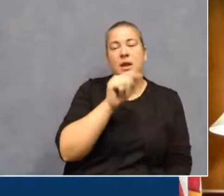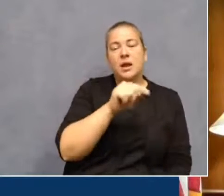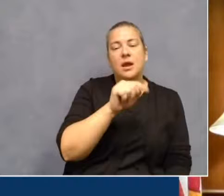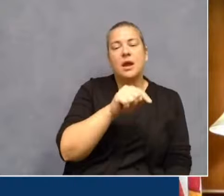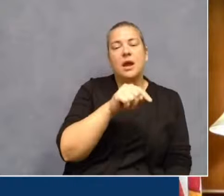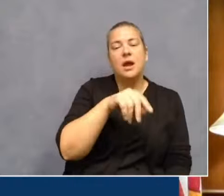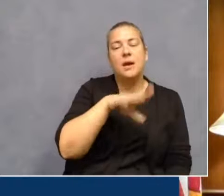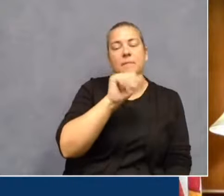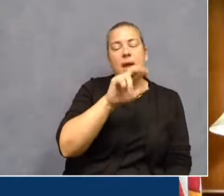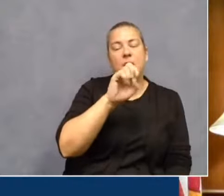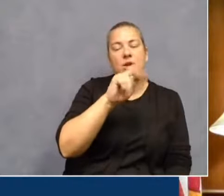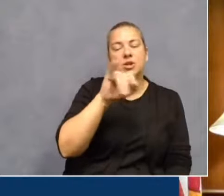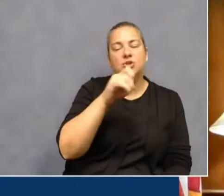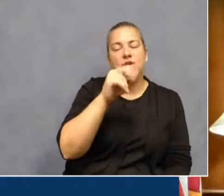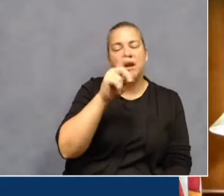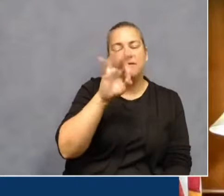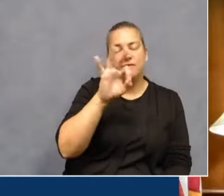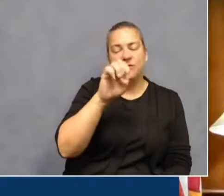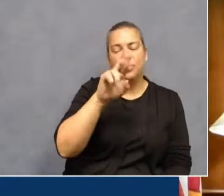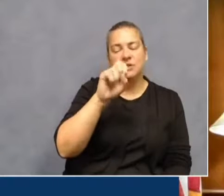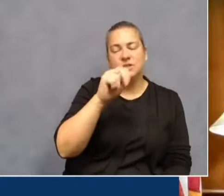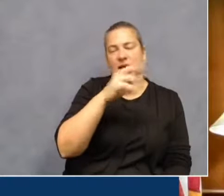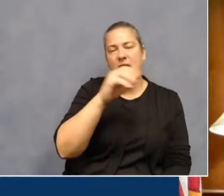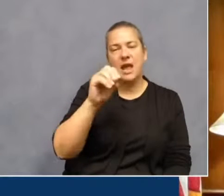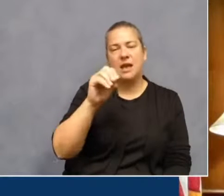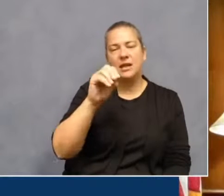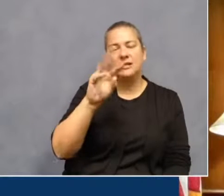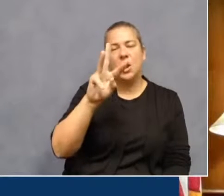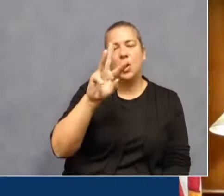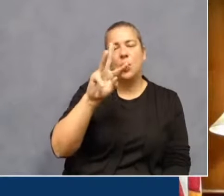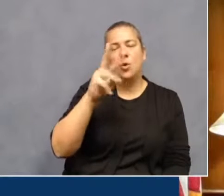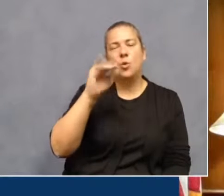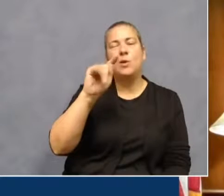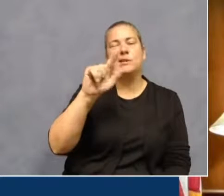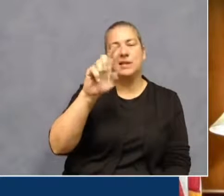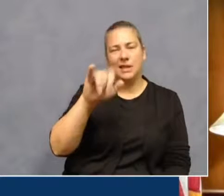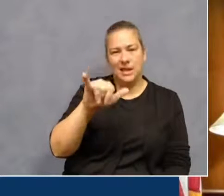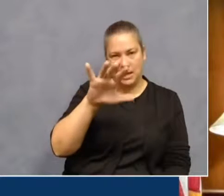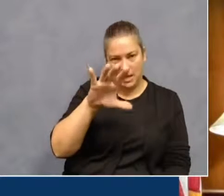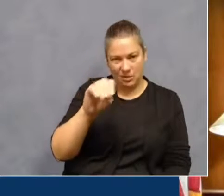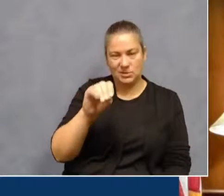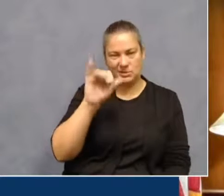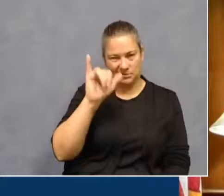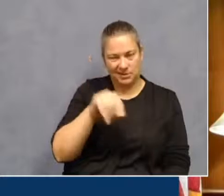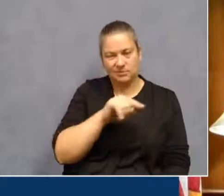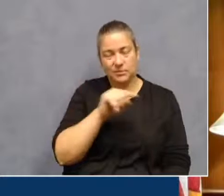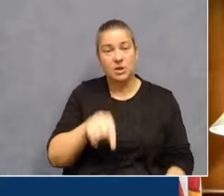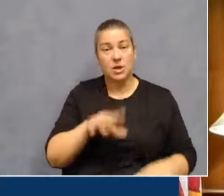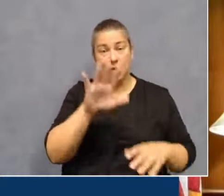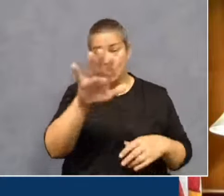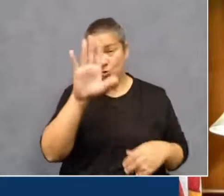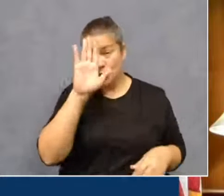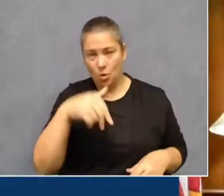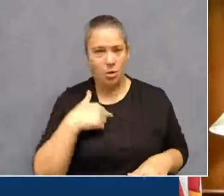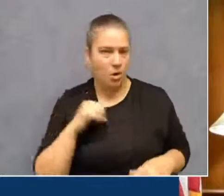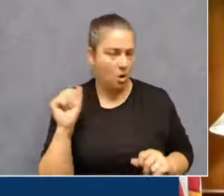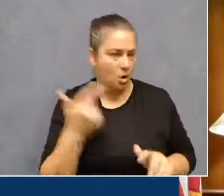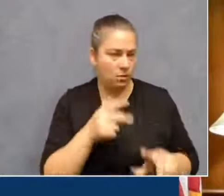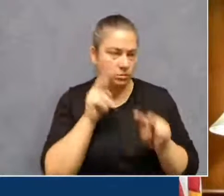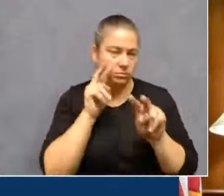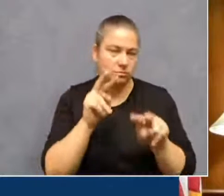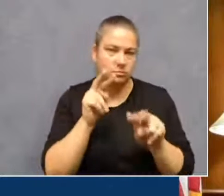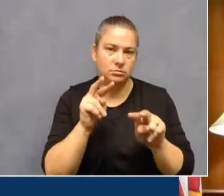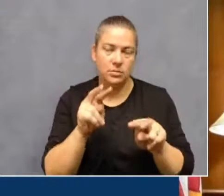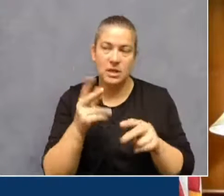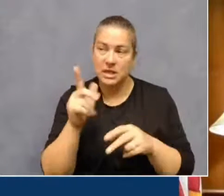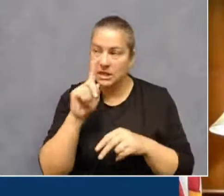counties. And let me just say that every one of us looks forward to the day when our kids can return to school safely, where they